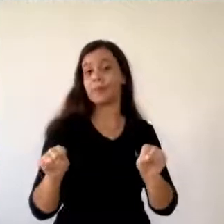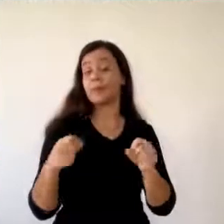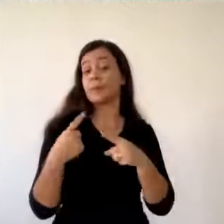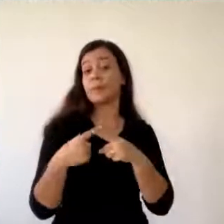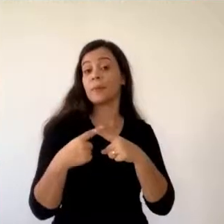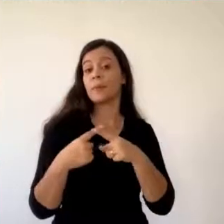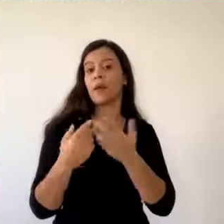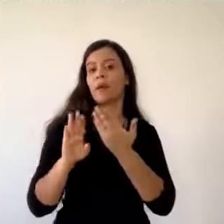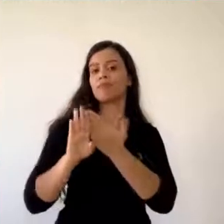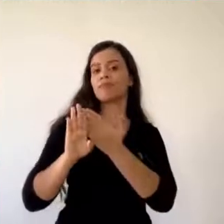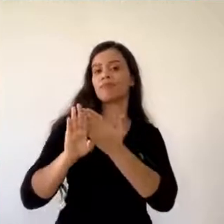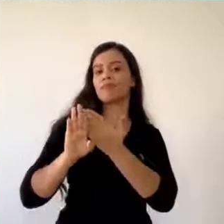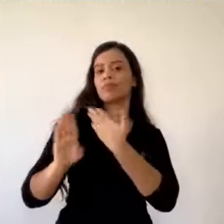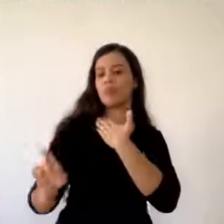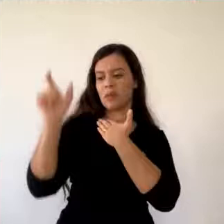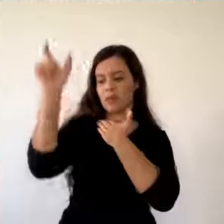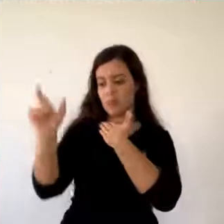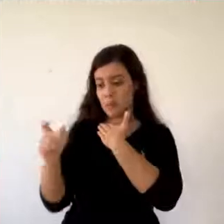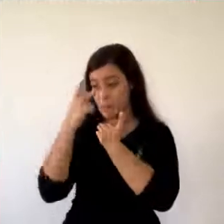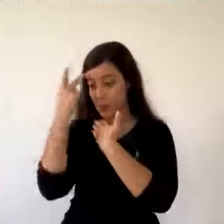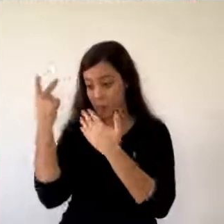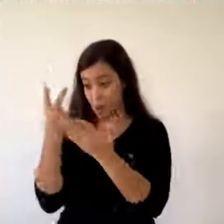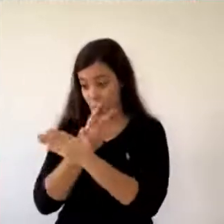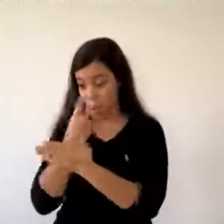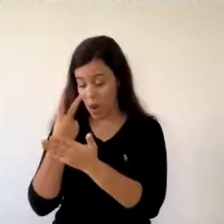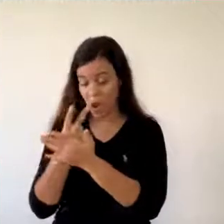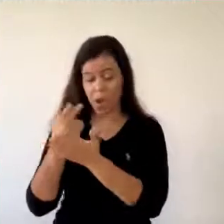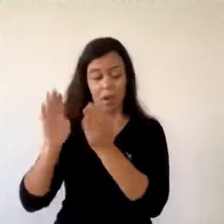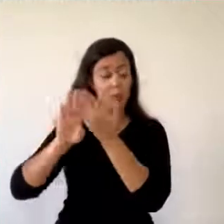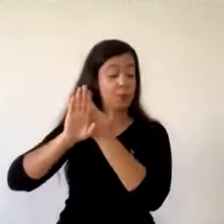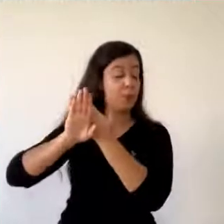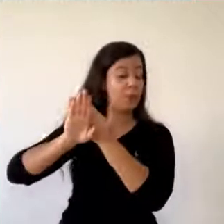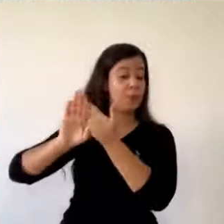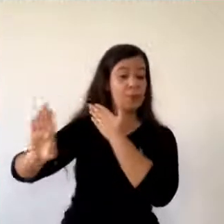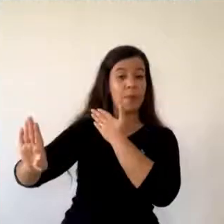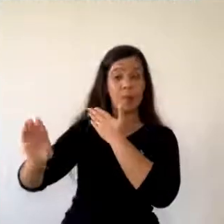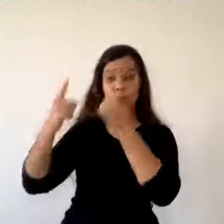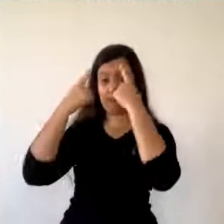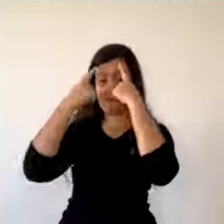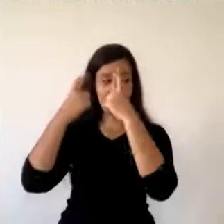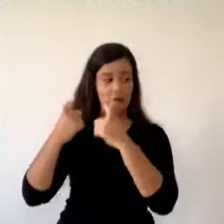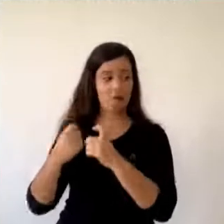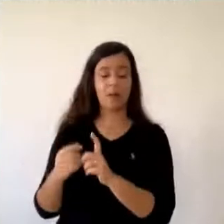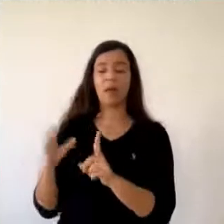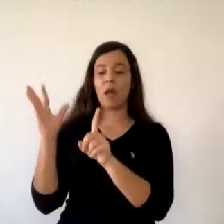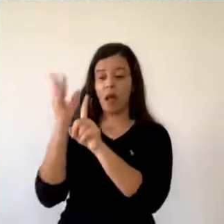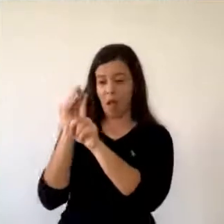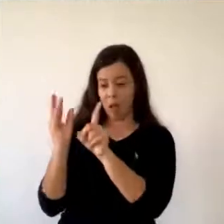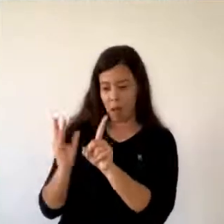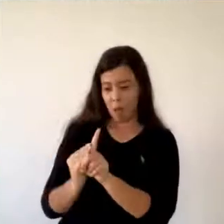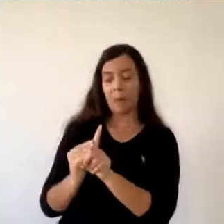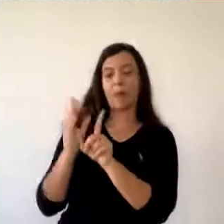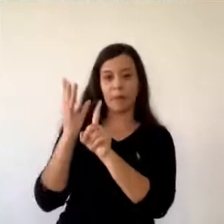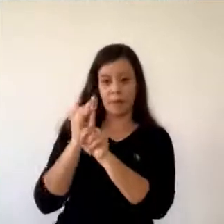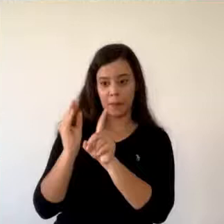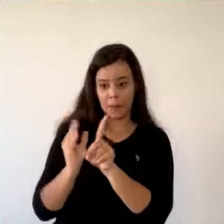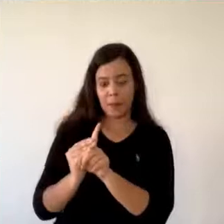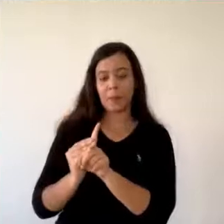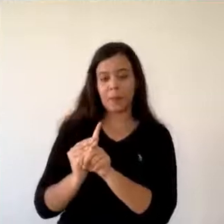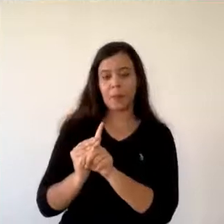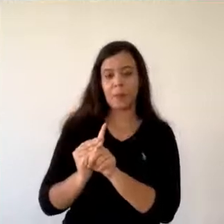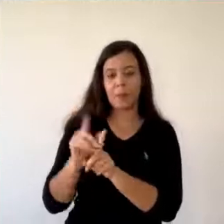serve this system where we live, because we distance ourselves as though this